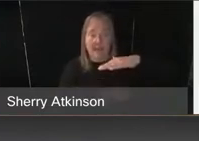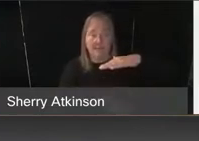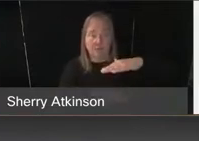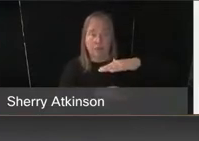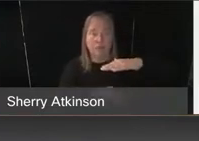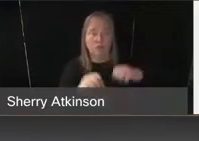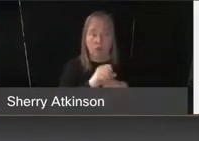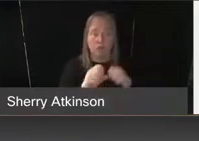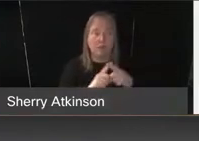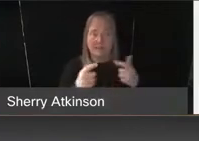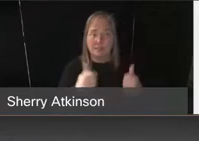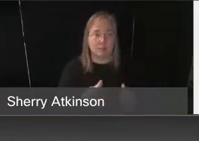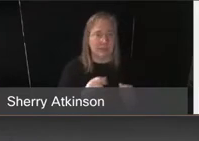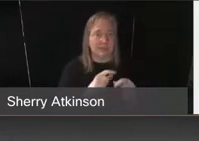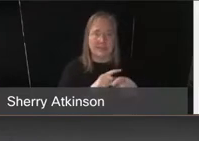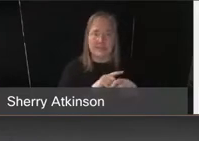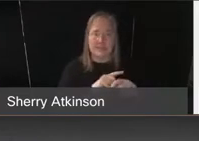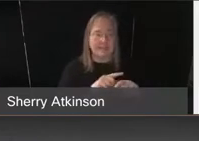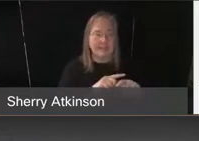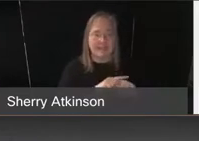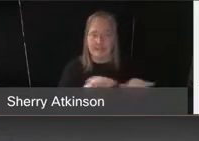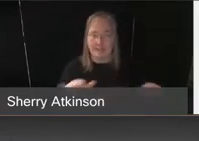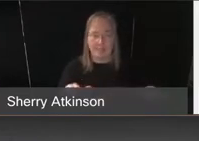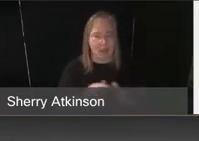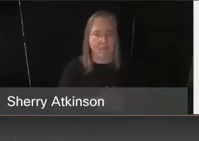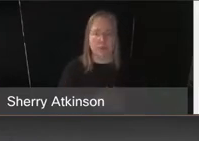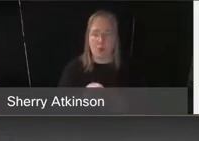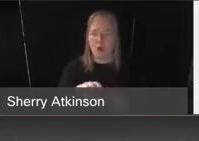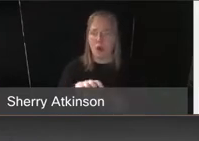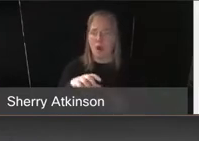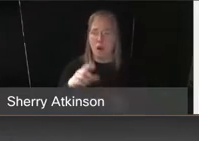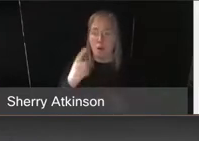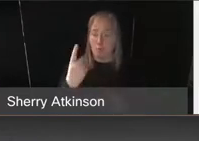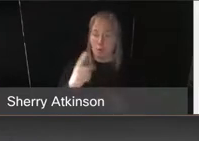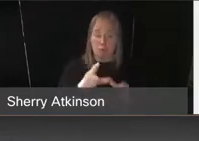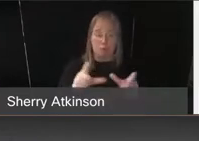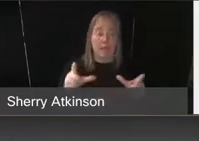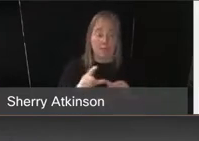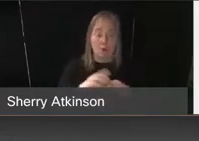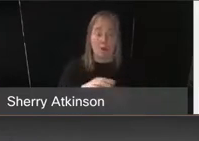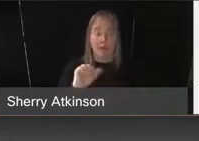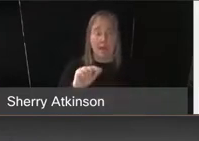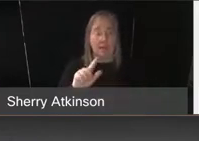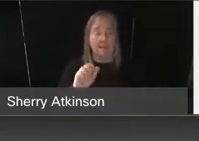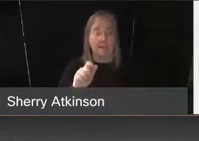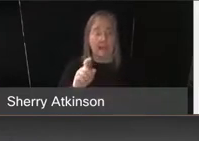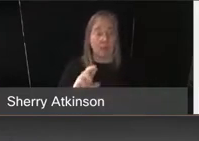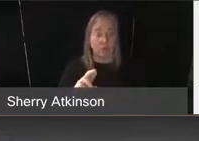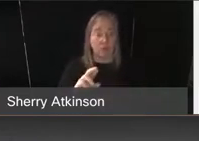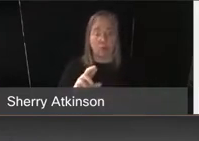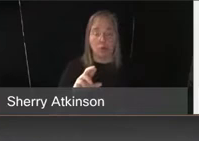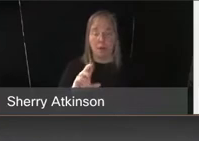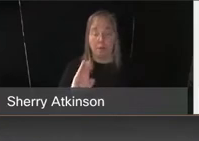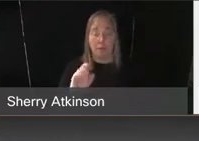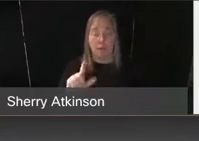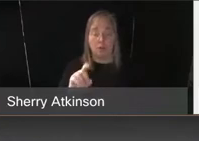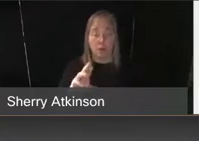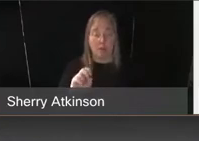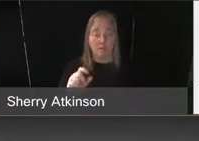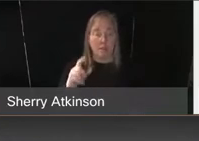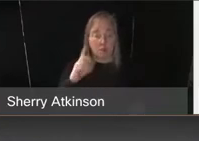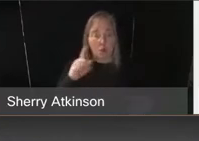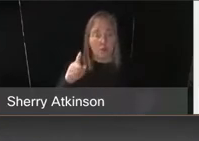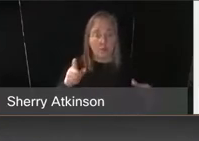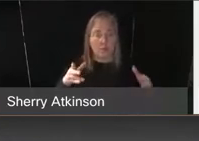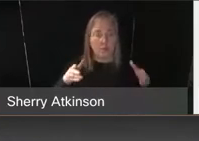So here's another location on Alexander Bell Drive, two inlets that you see in the picture, storm drain culvert running